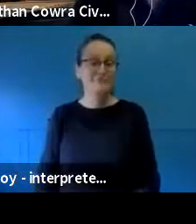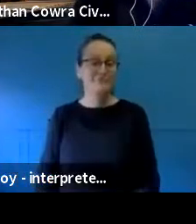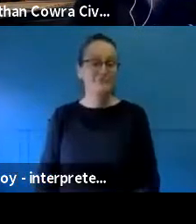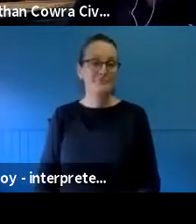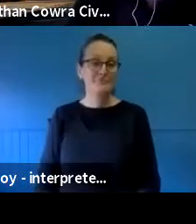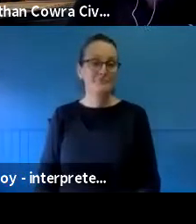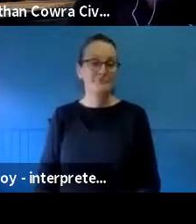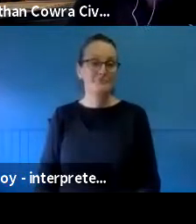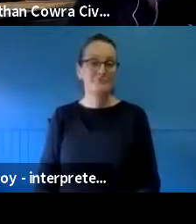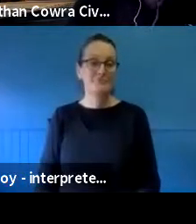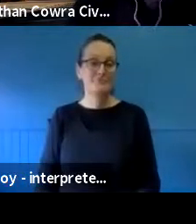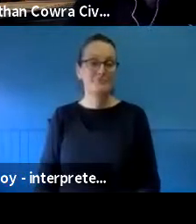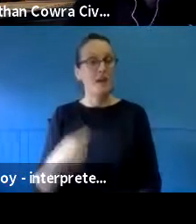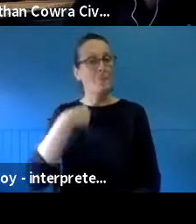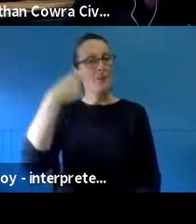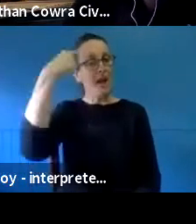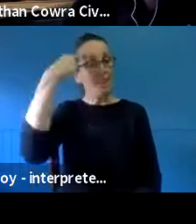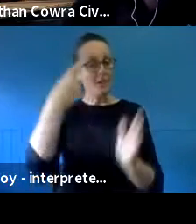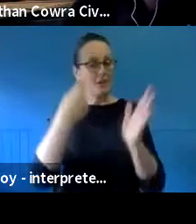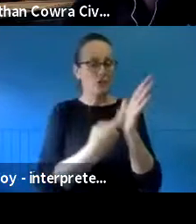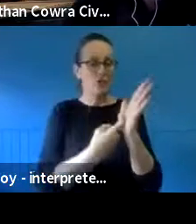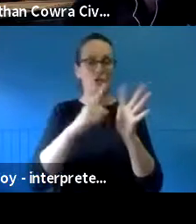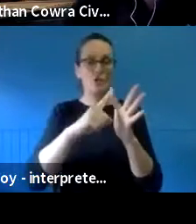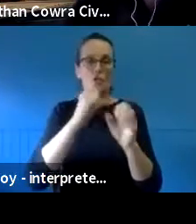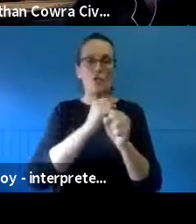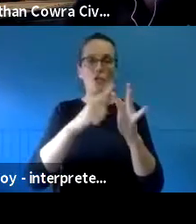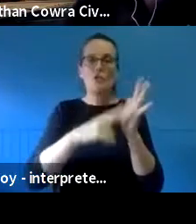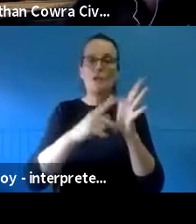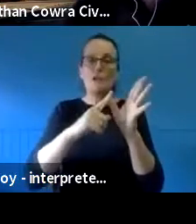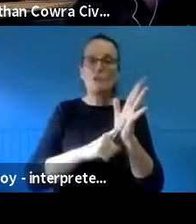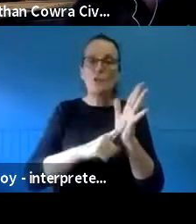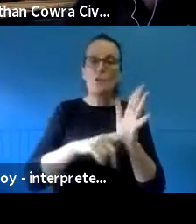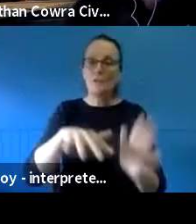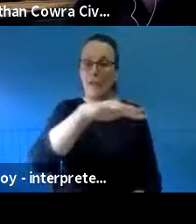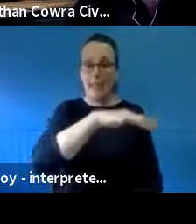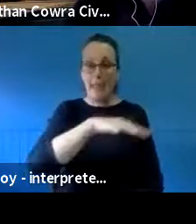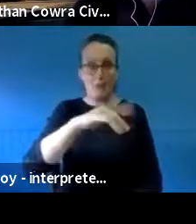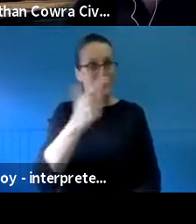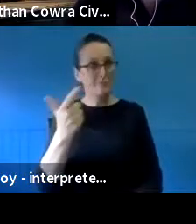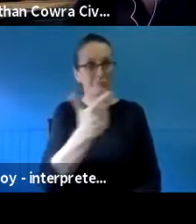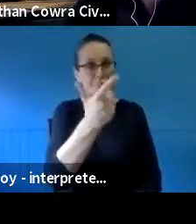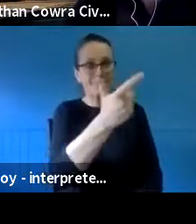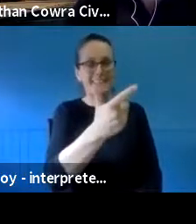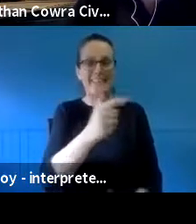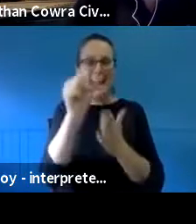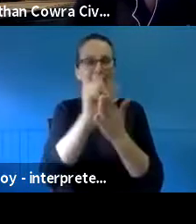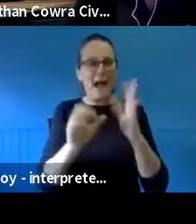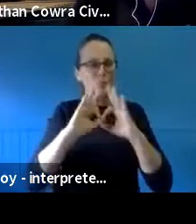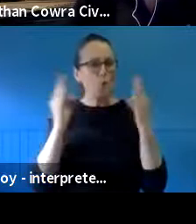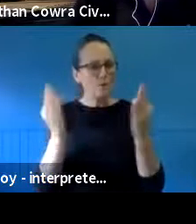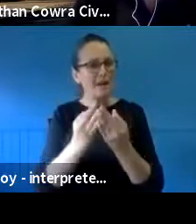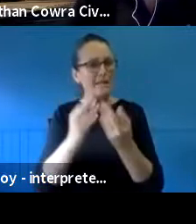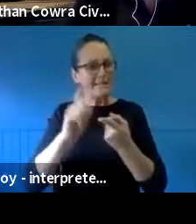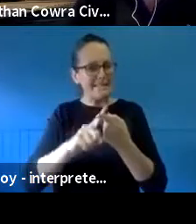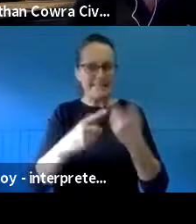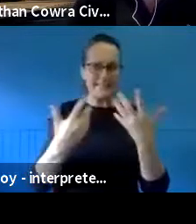But I think regionally, venues are probably, and arts organisations are probably still struggling with this, and have been